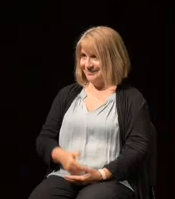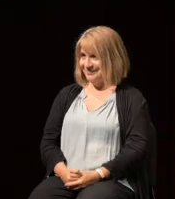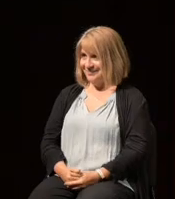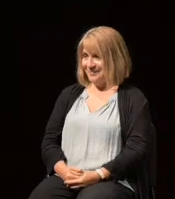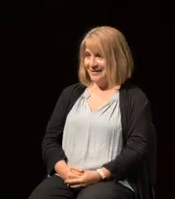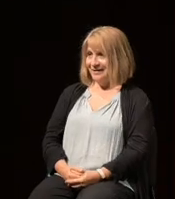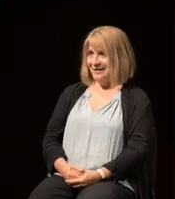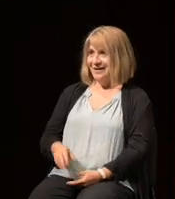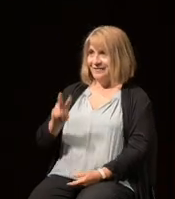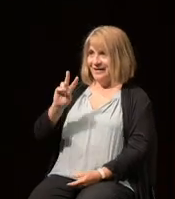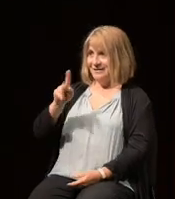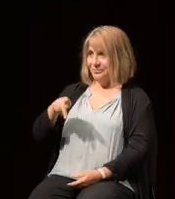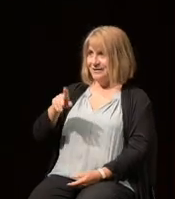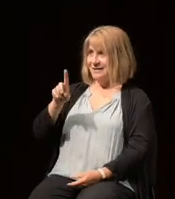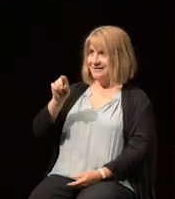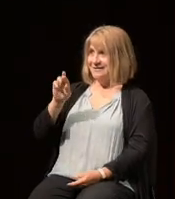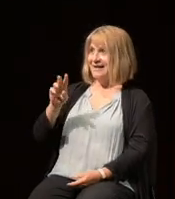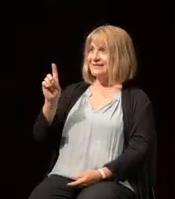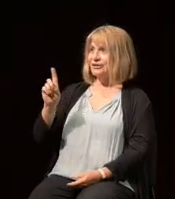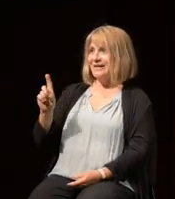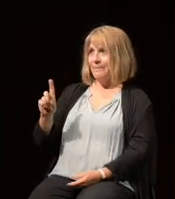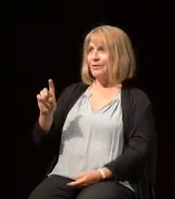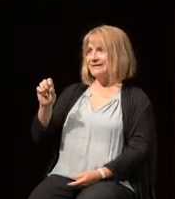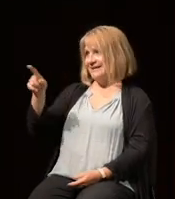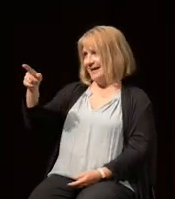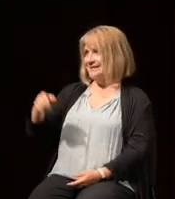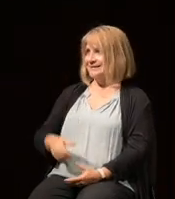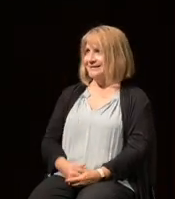Board Vice President, Dr. Deborah Stakes.